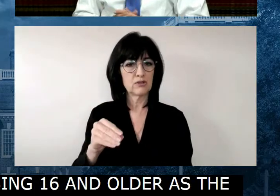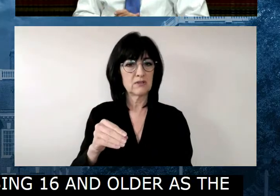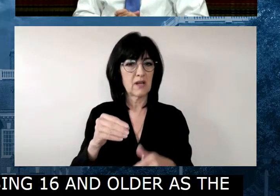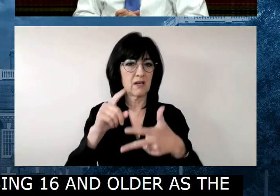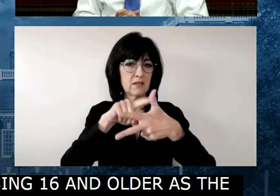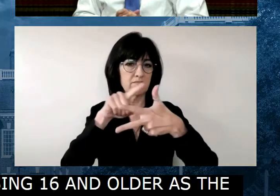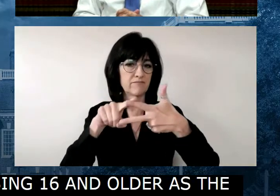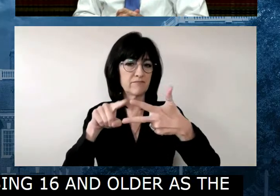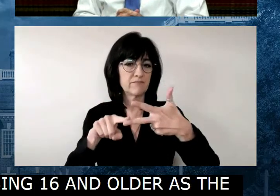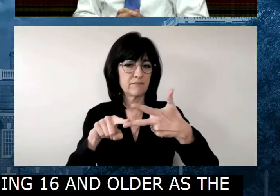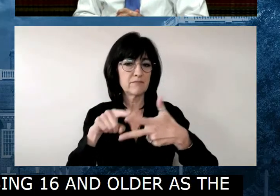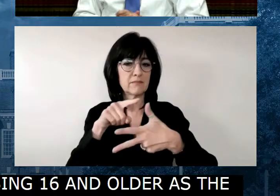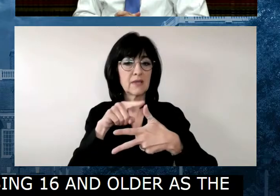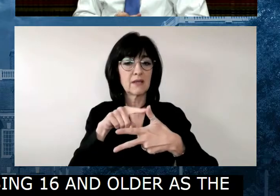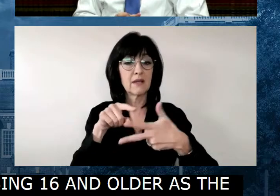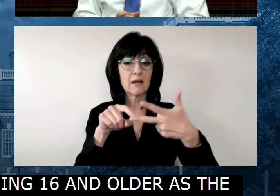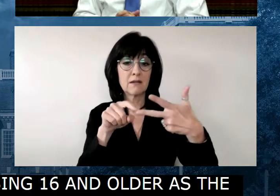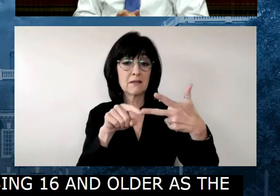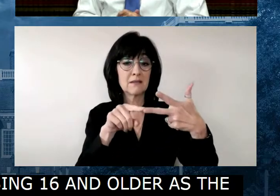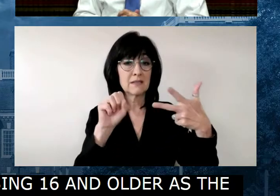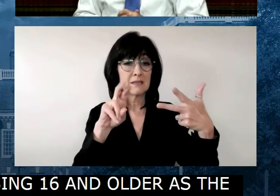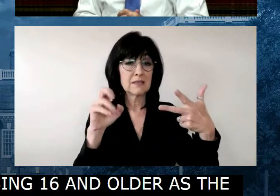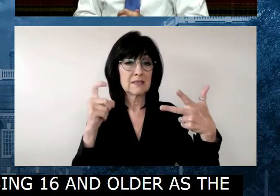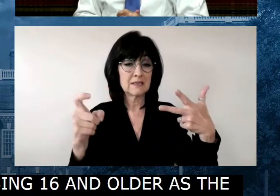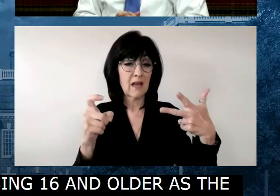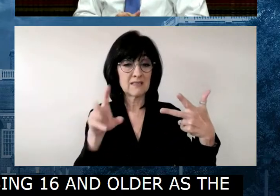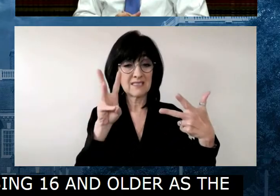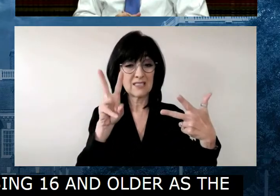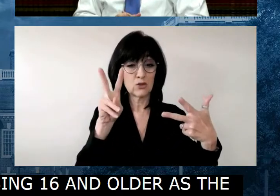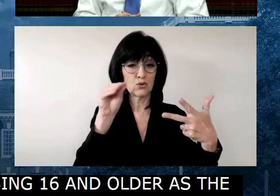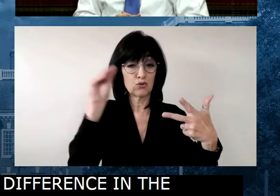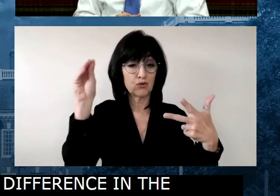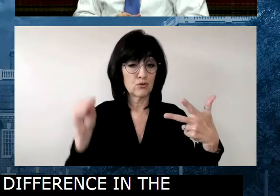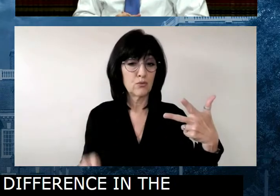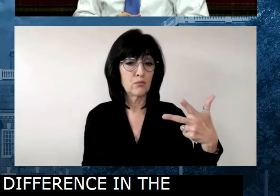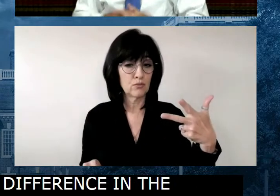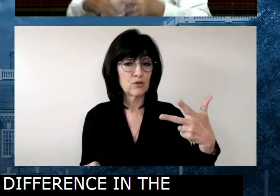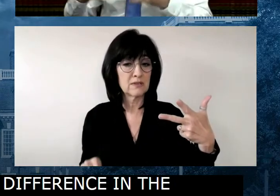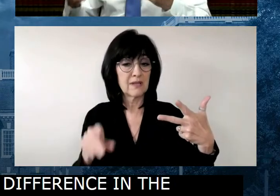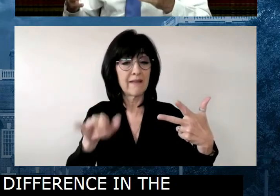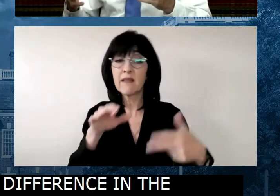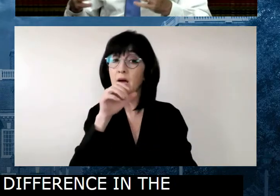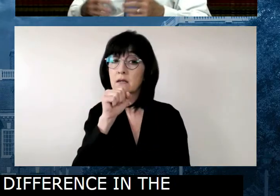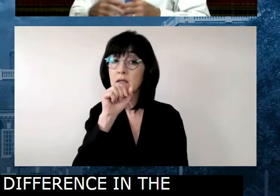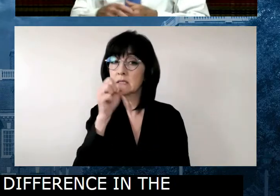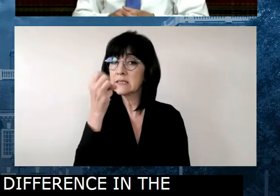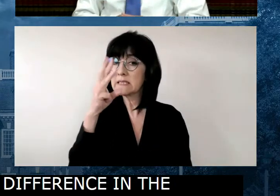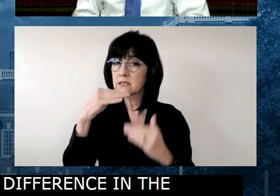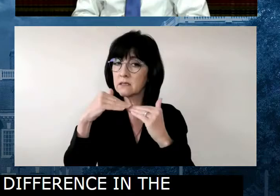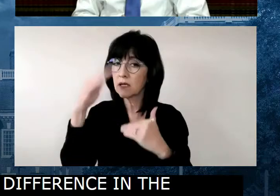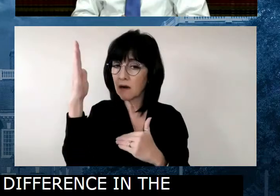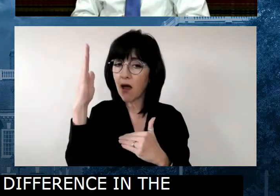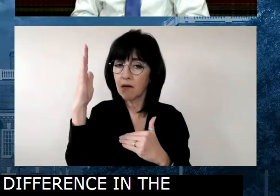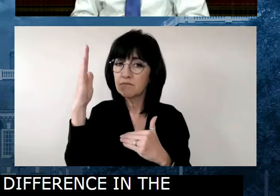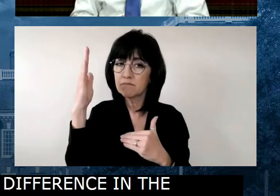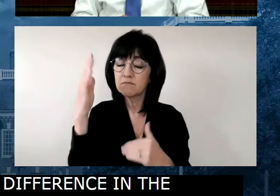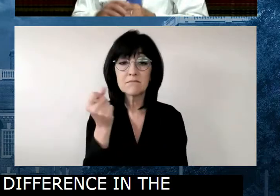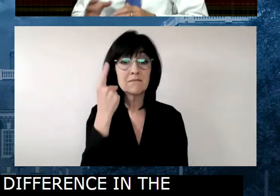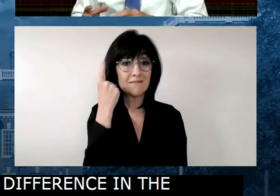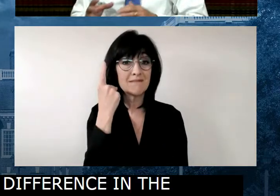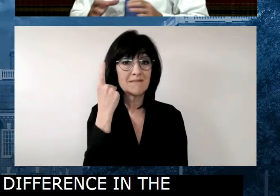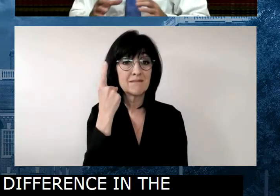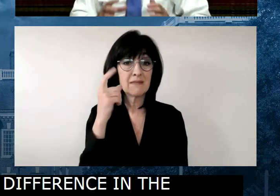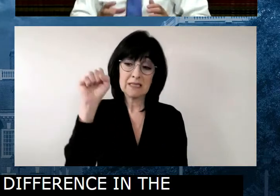16 and older leading the way at almost 63%. A little bit higher senior population down there,